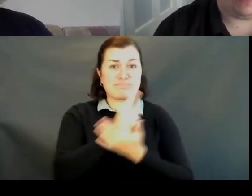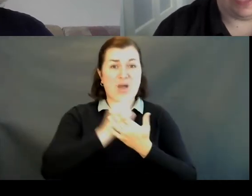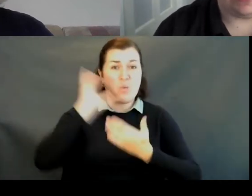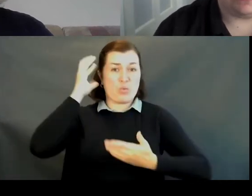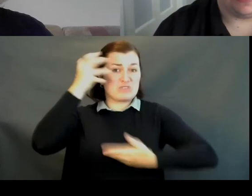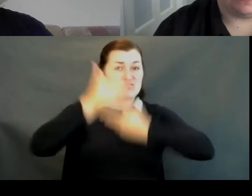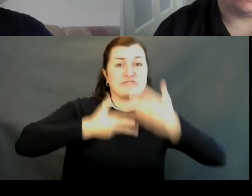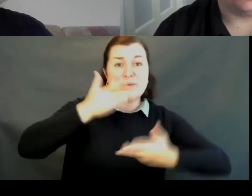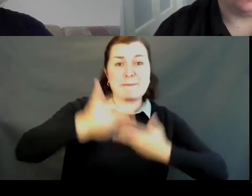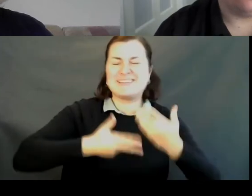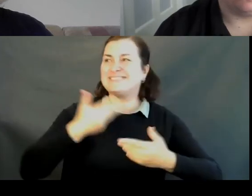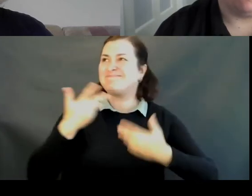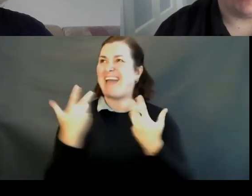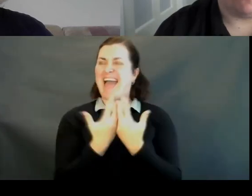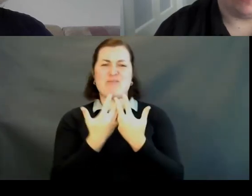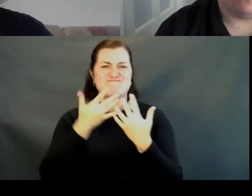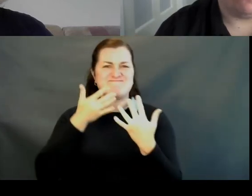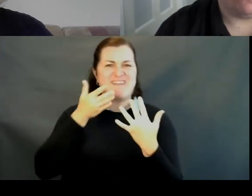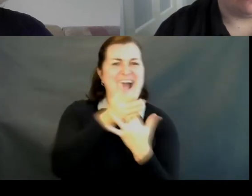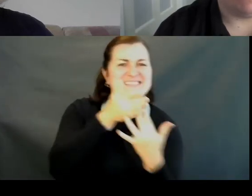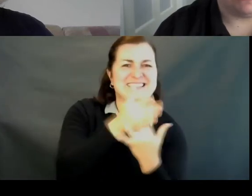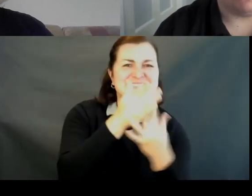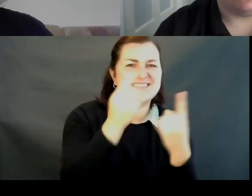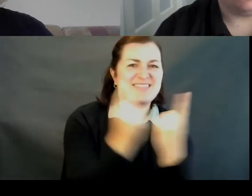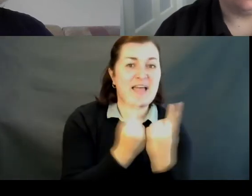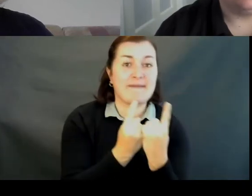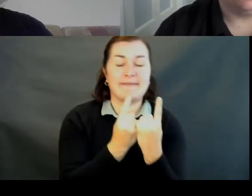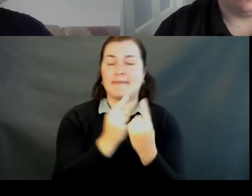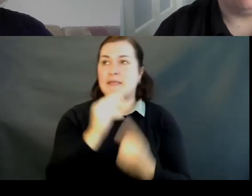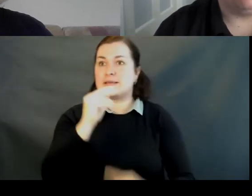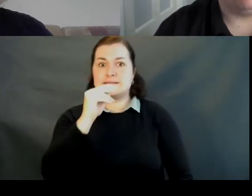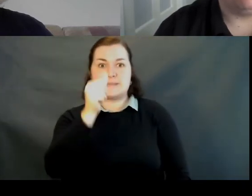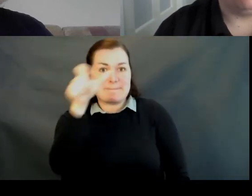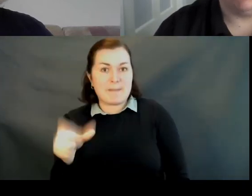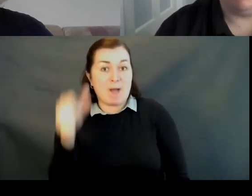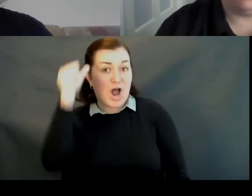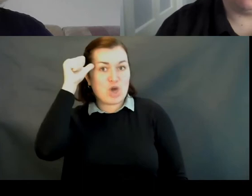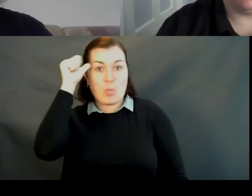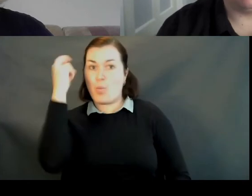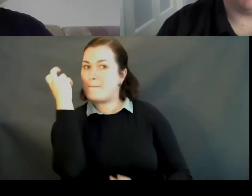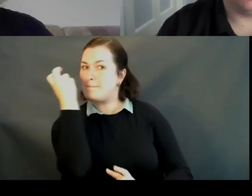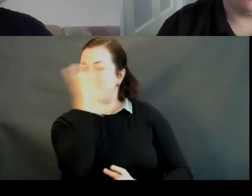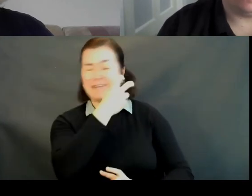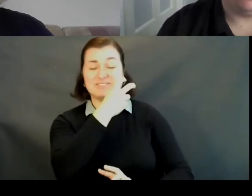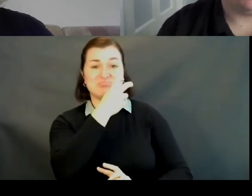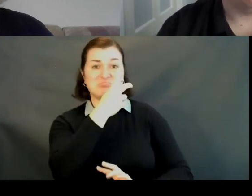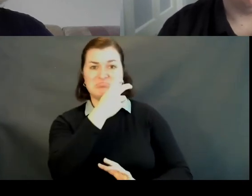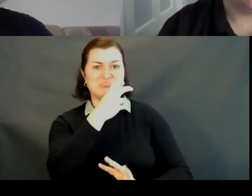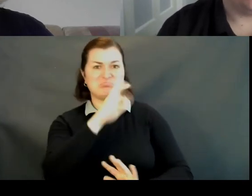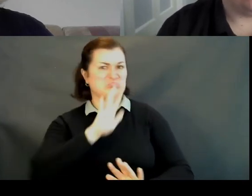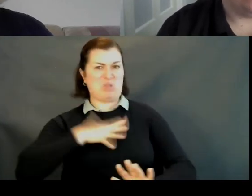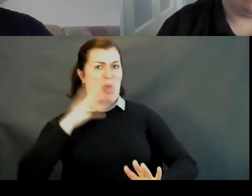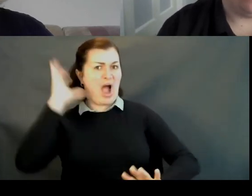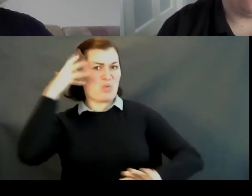how we access things. So some people I know who are completely blind would never use audio description. They think, no, it's not